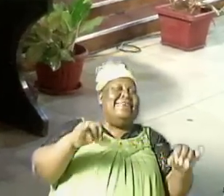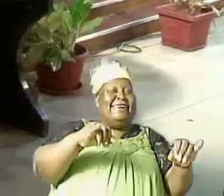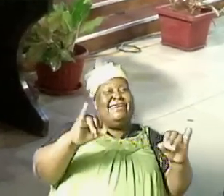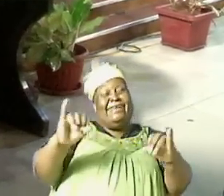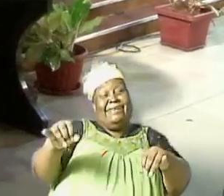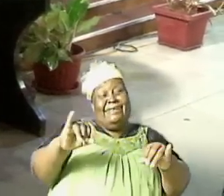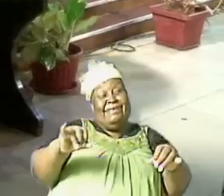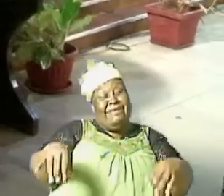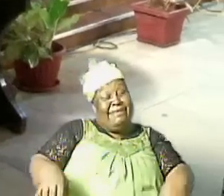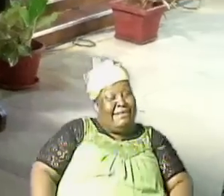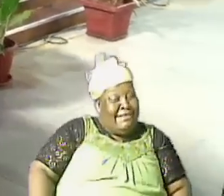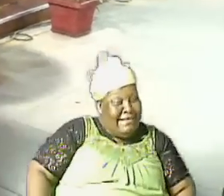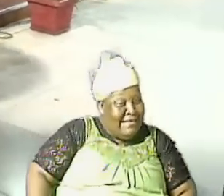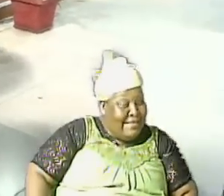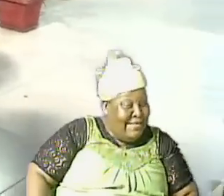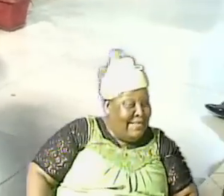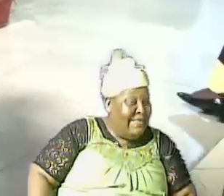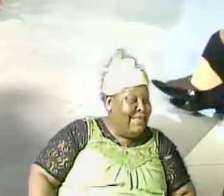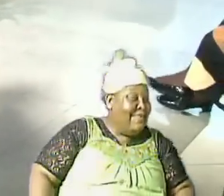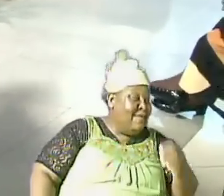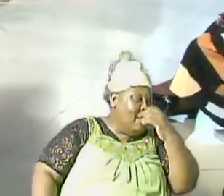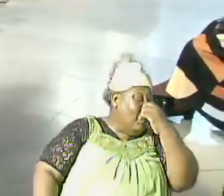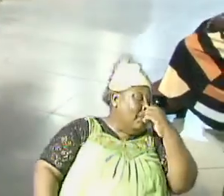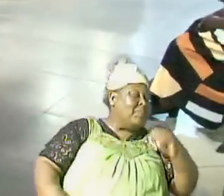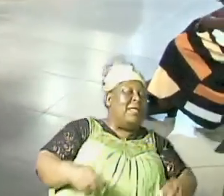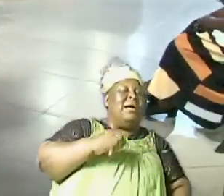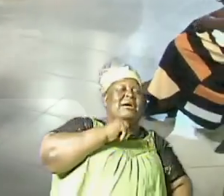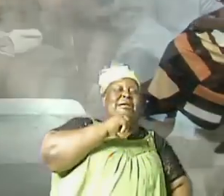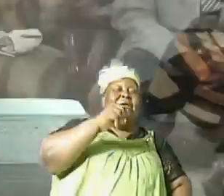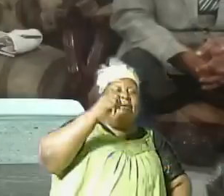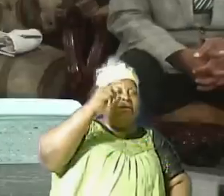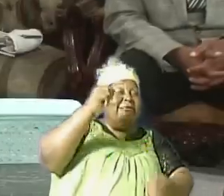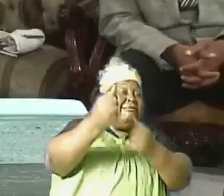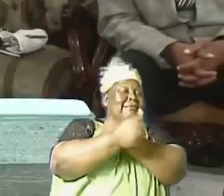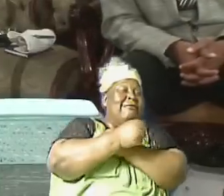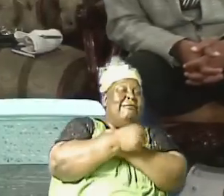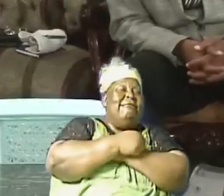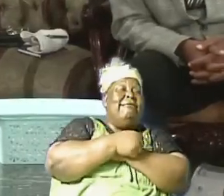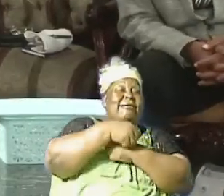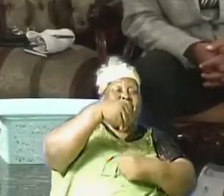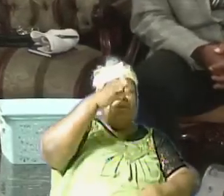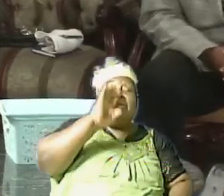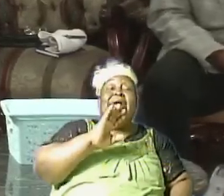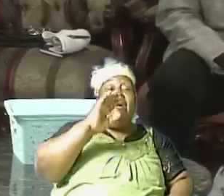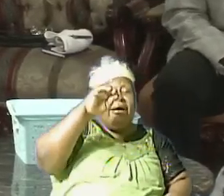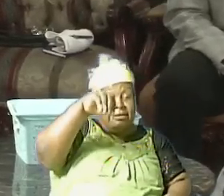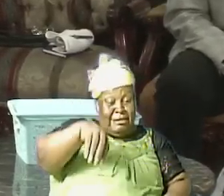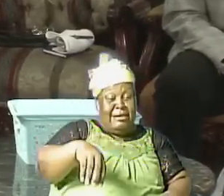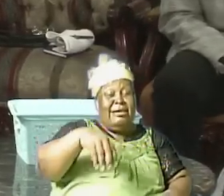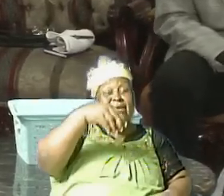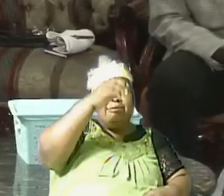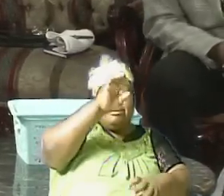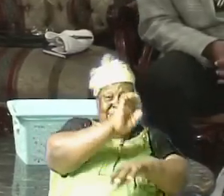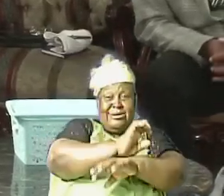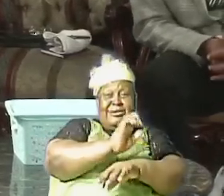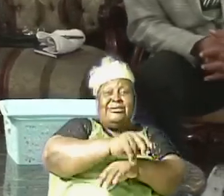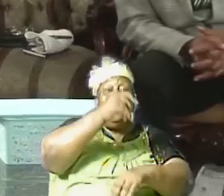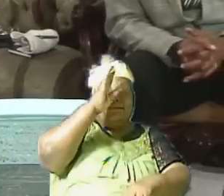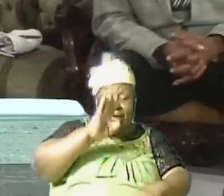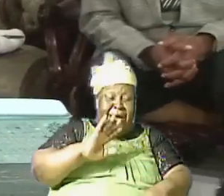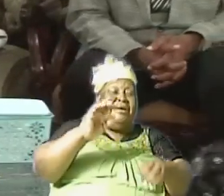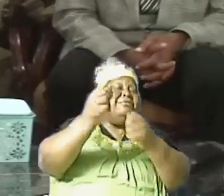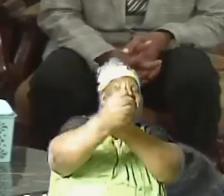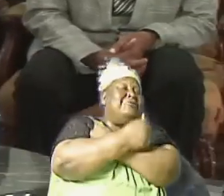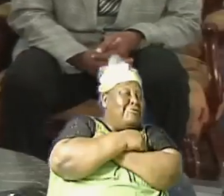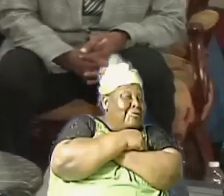So individual might, not love. But God is in his church. And God is